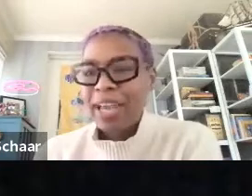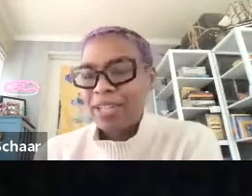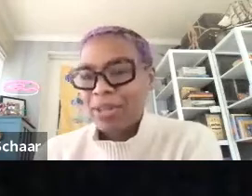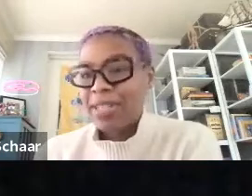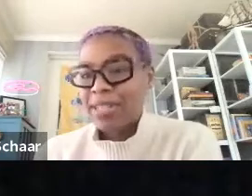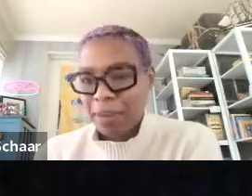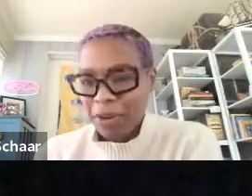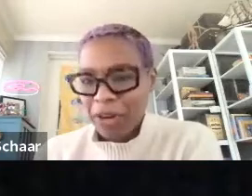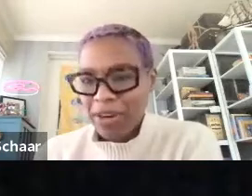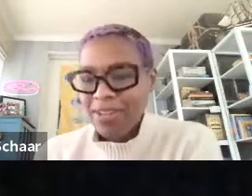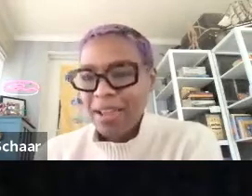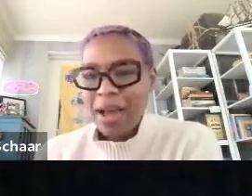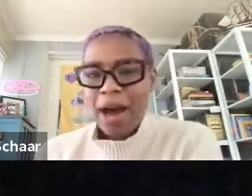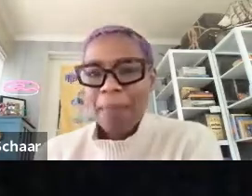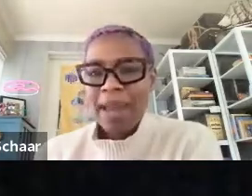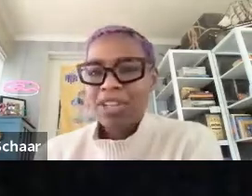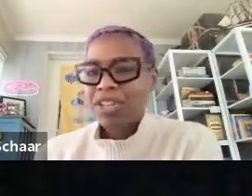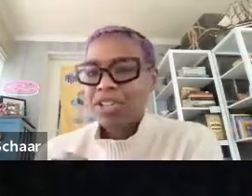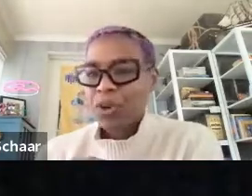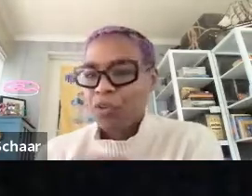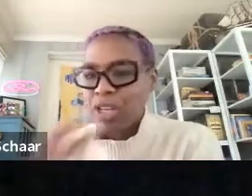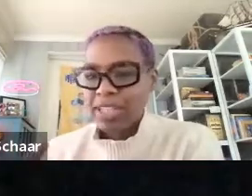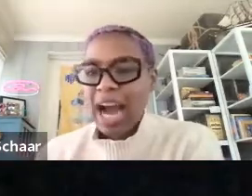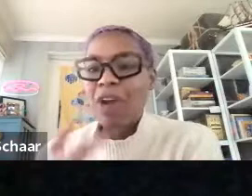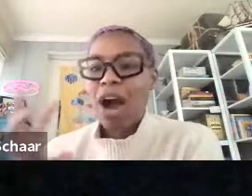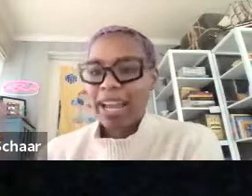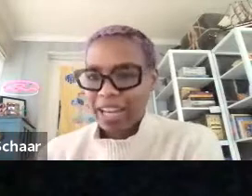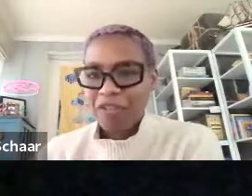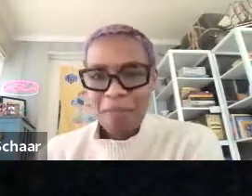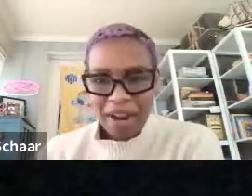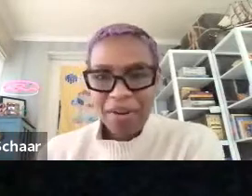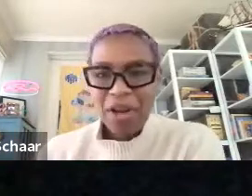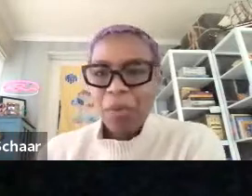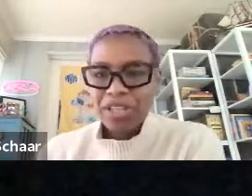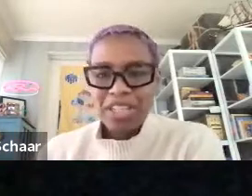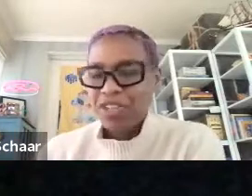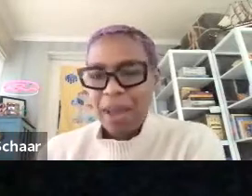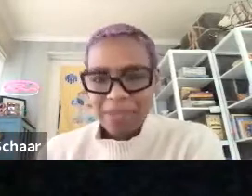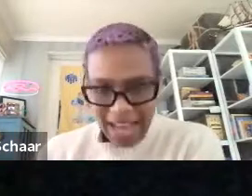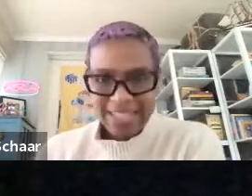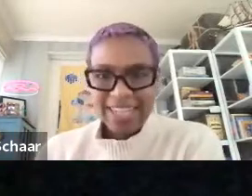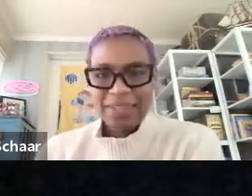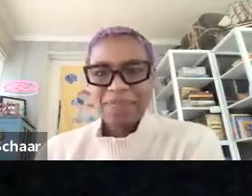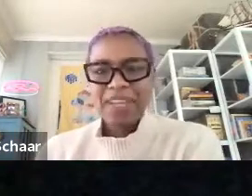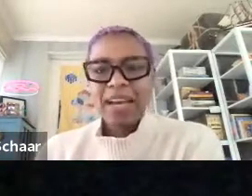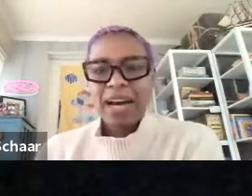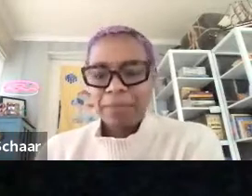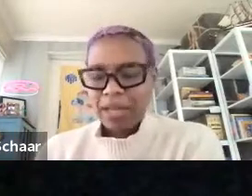women to enter into STEM careers. And it just sort of skyrocketed from there, which is just